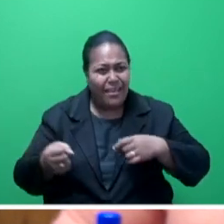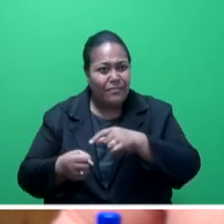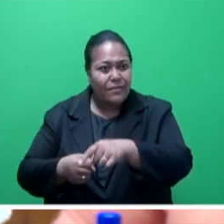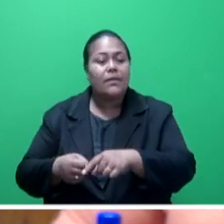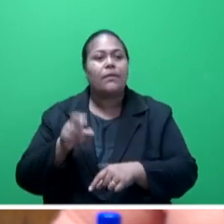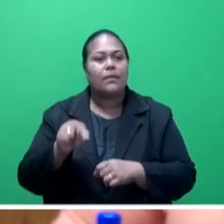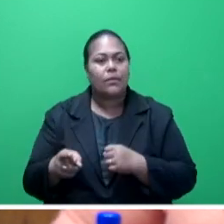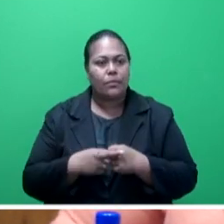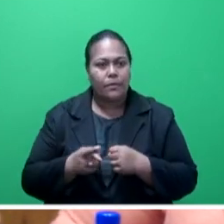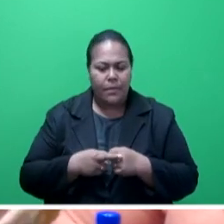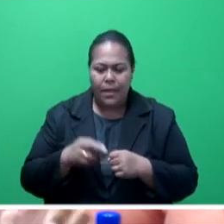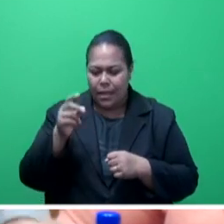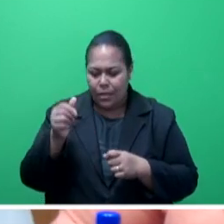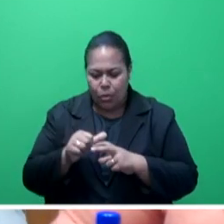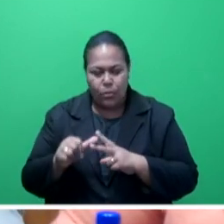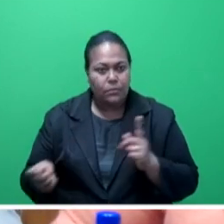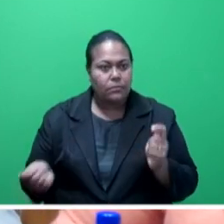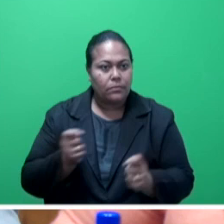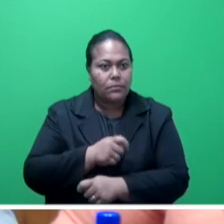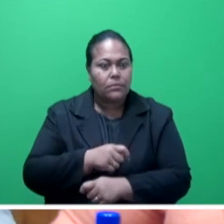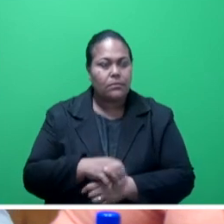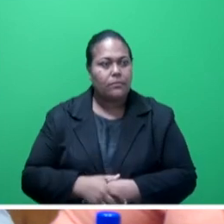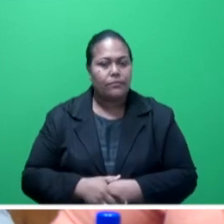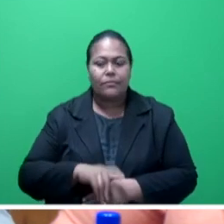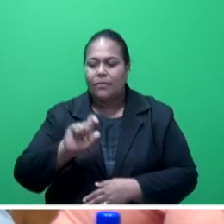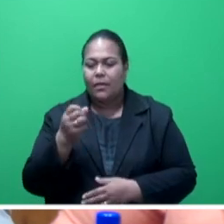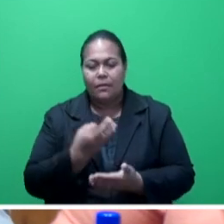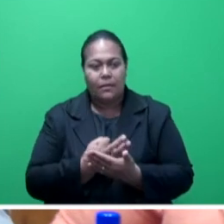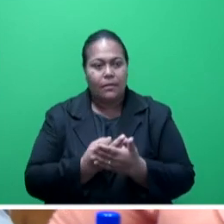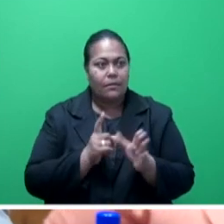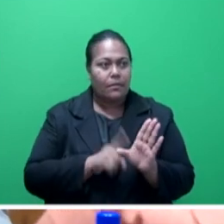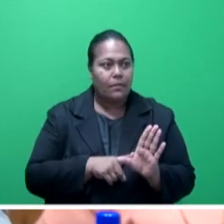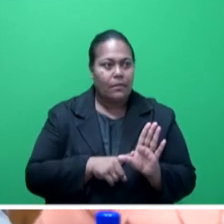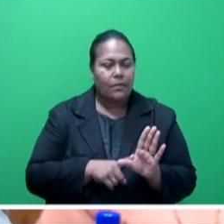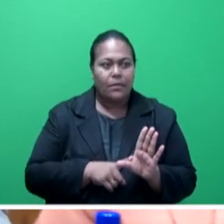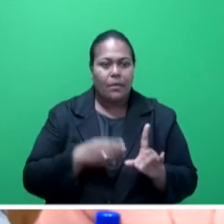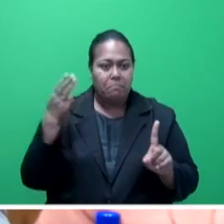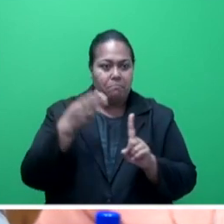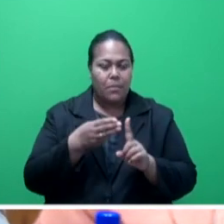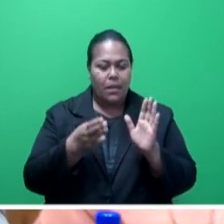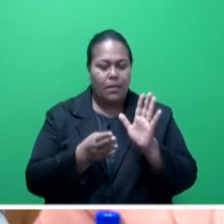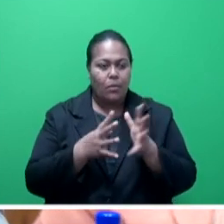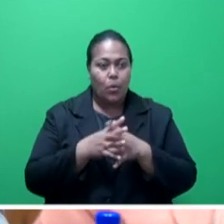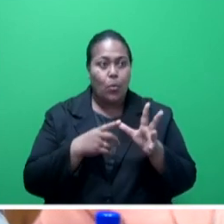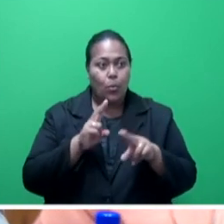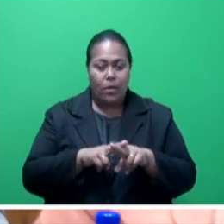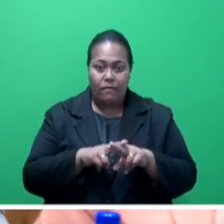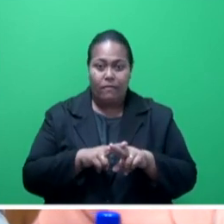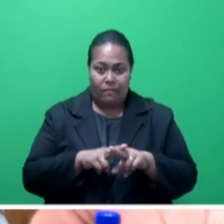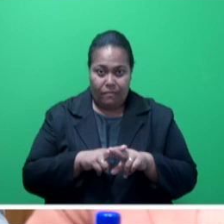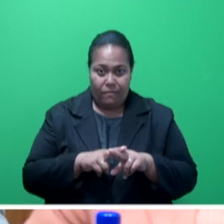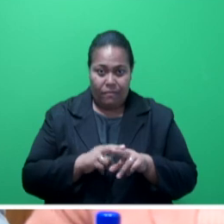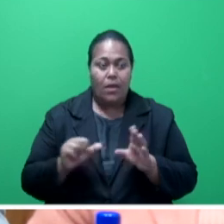aged infrastructure that we still have. And for the next financial year, a key WEF focus area will be non-revenue water reduction